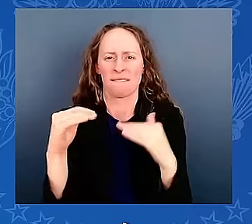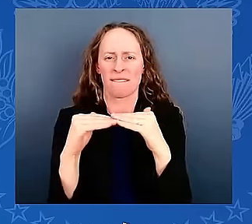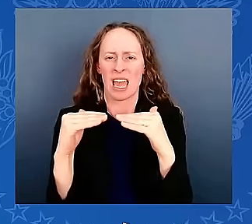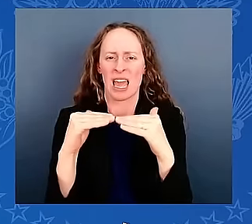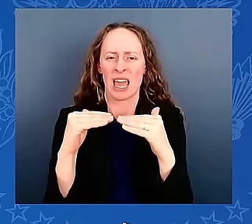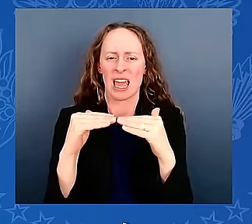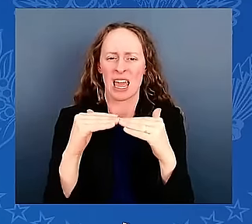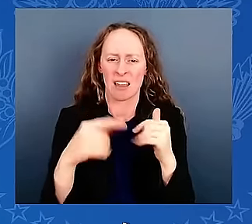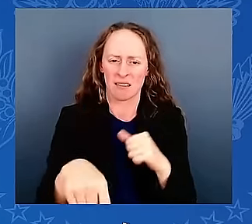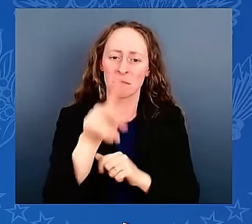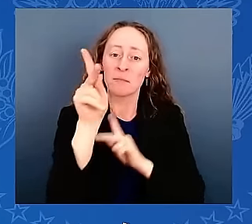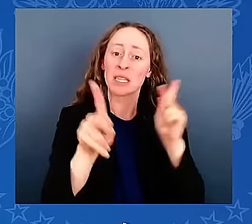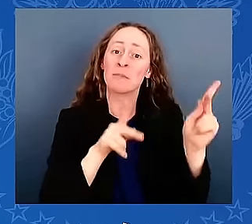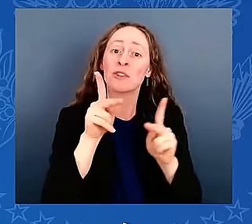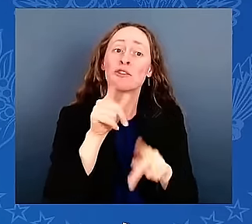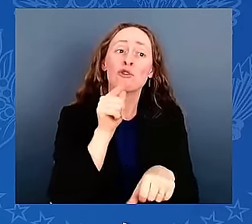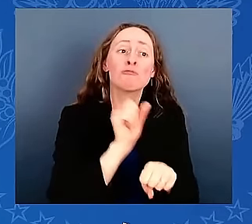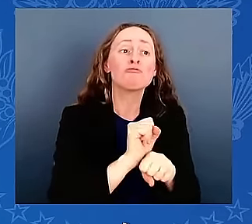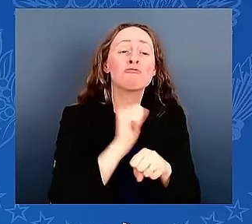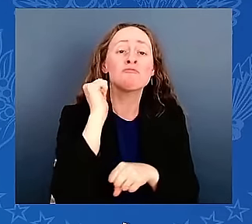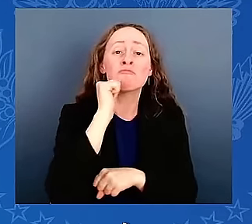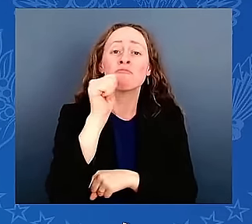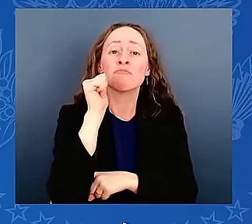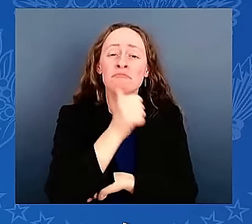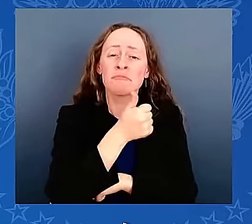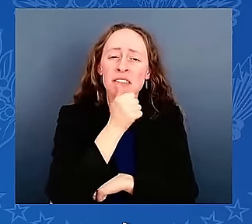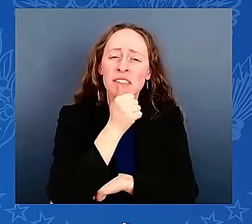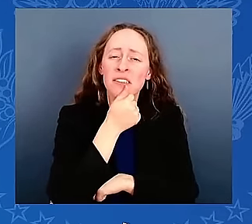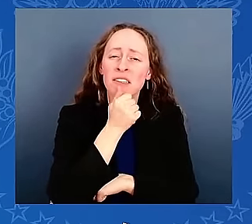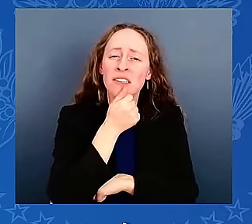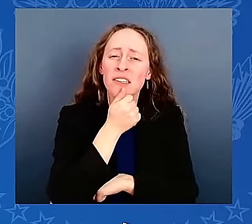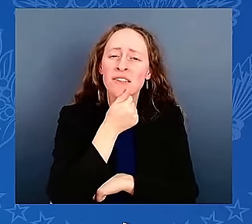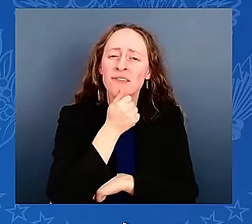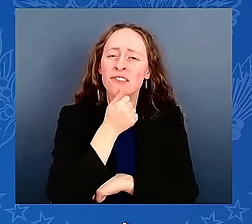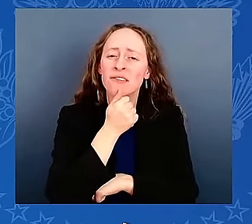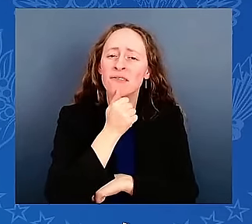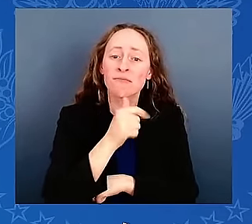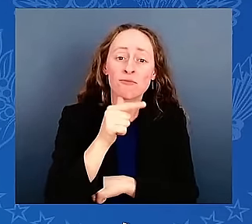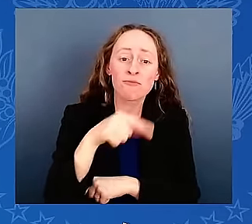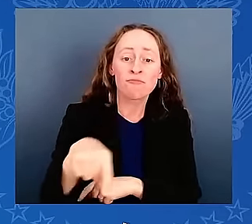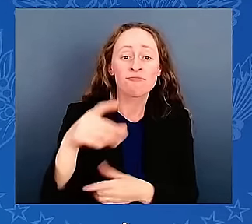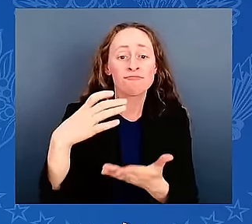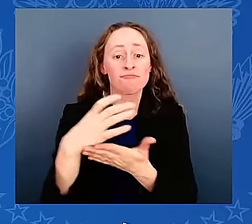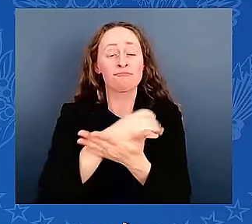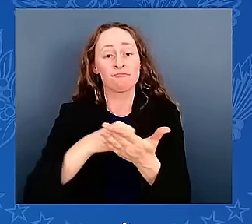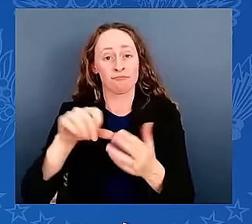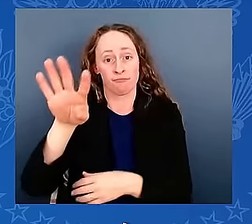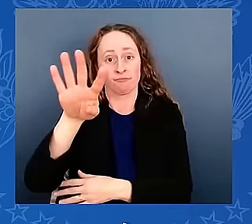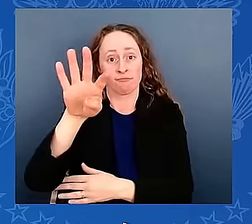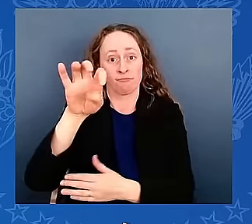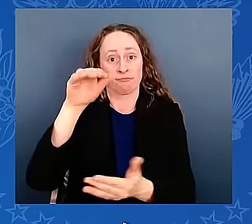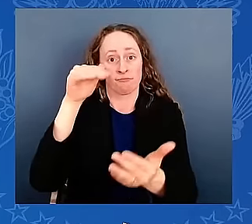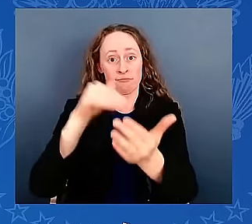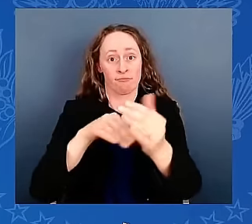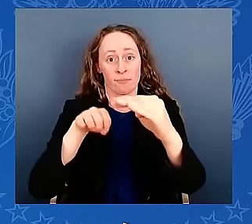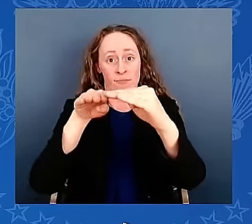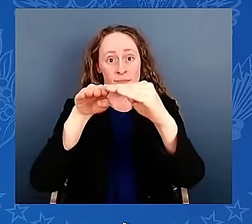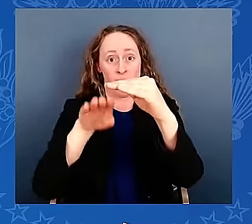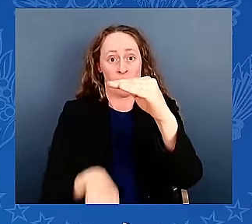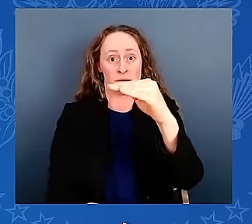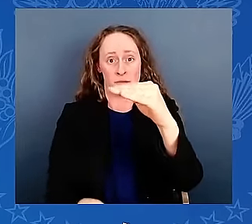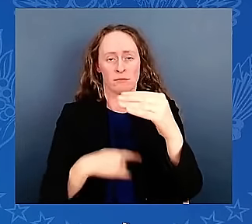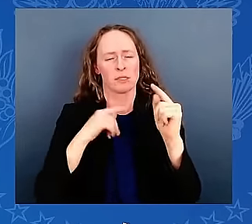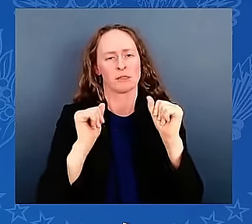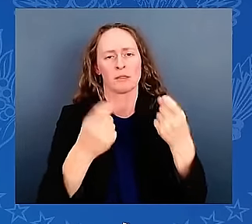one making less than $400,000, I never saw in my life till I got elected president, will pay a penny more in federal taxes. But here's the